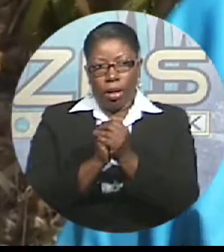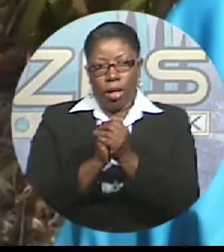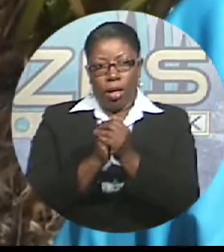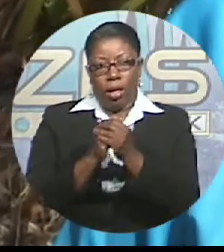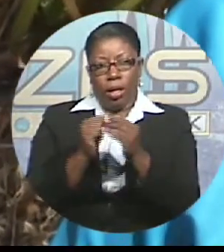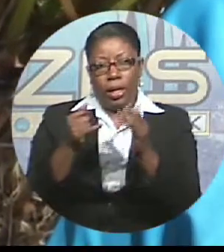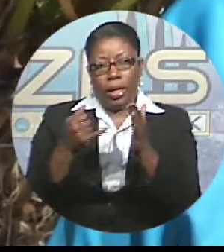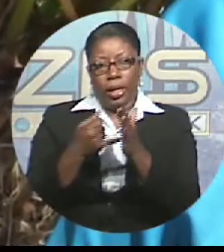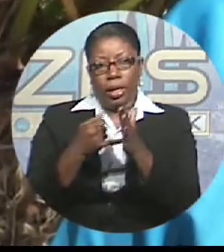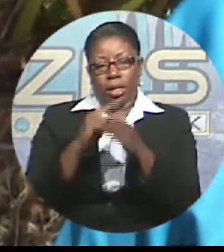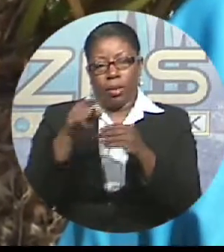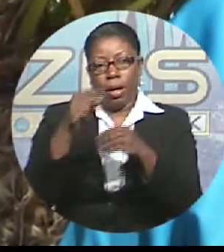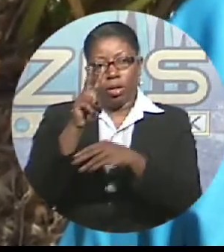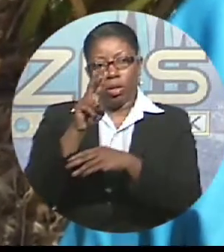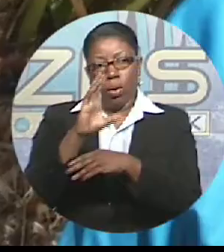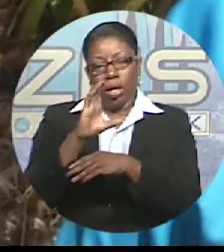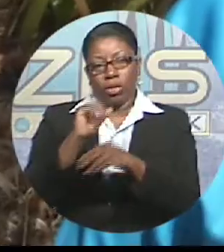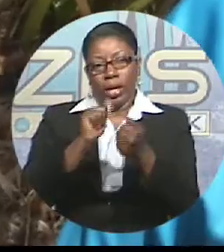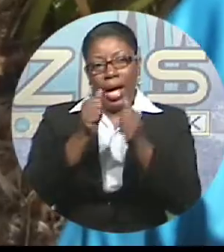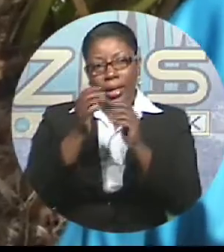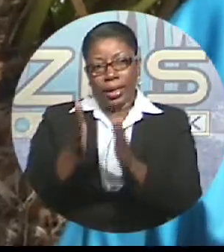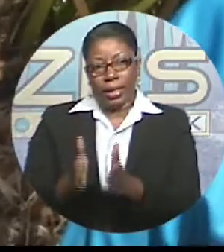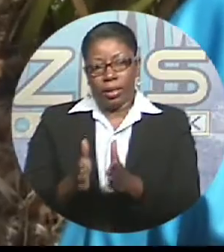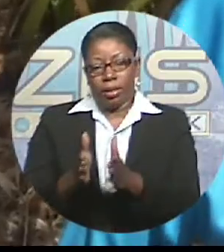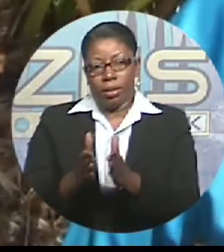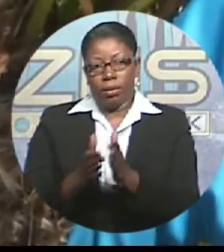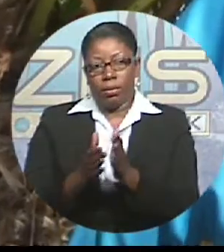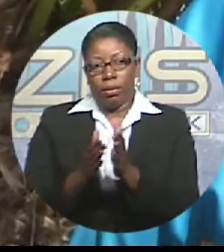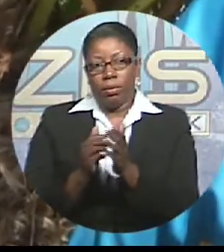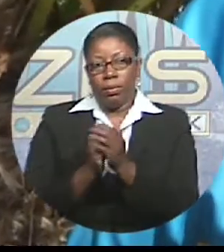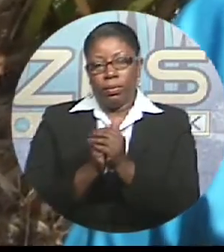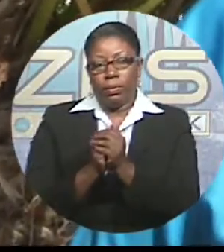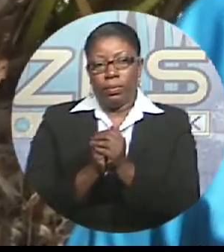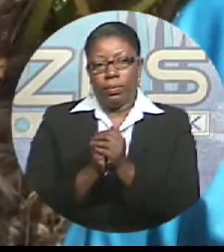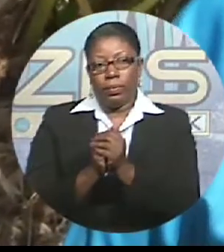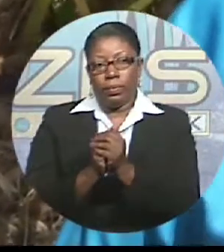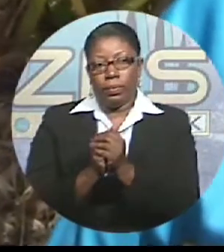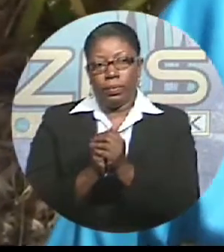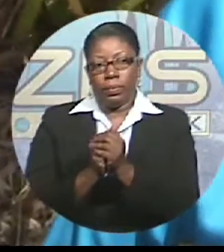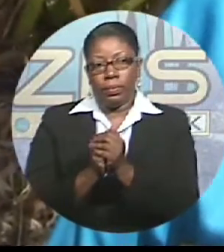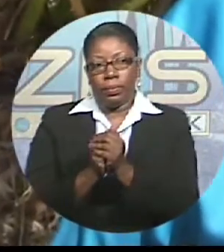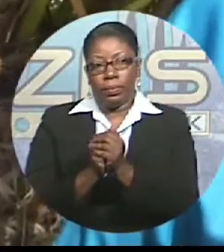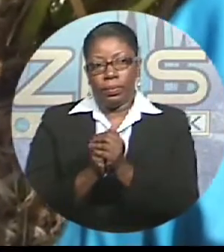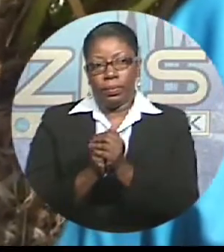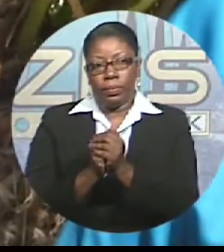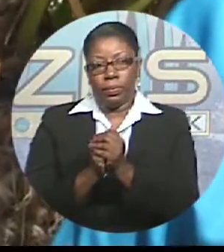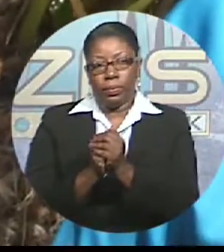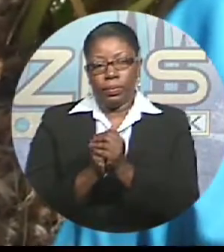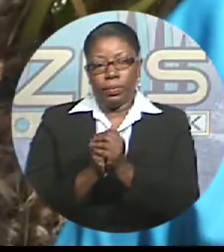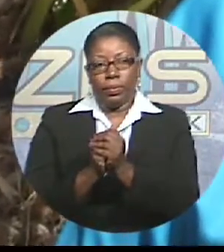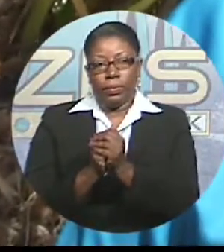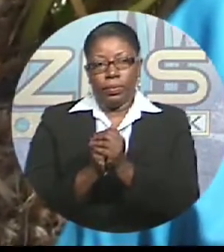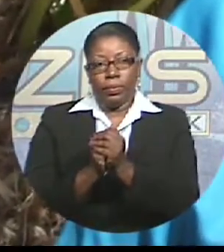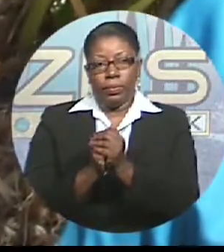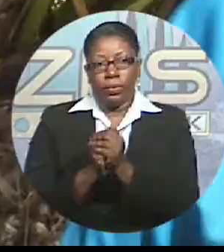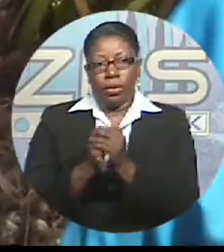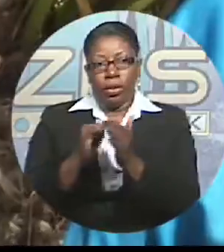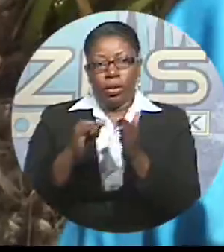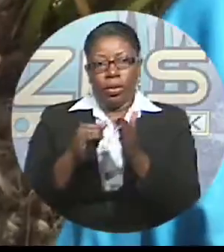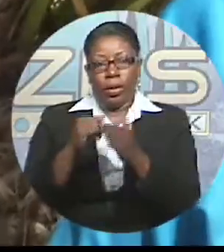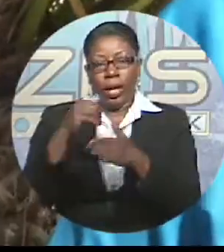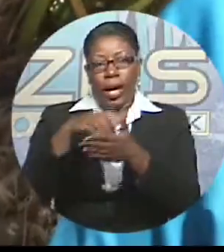athletes that showed up and Federation executives, and then the day culminated with the event at Kendall Isaac's